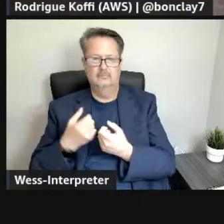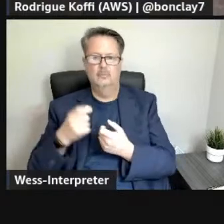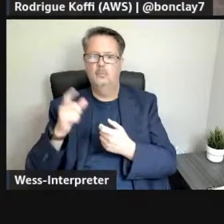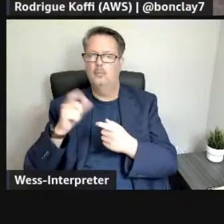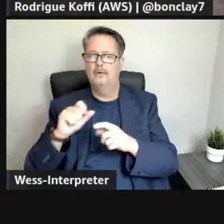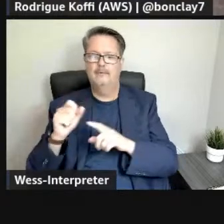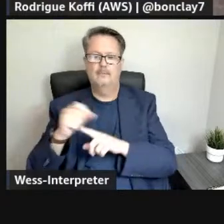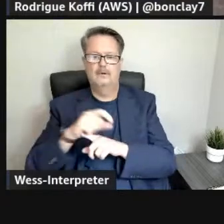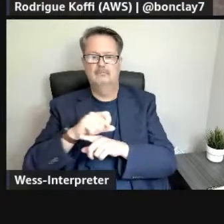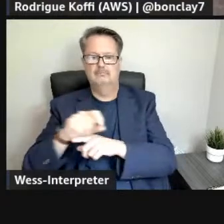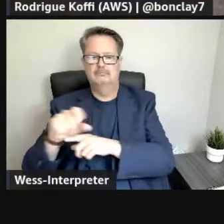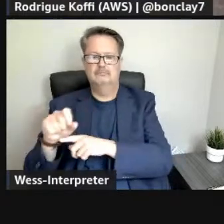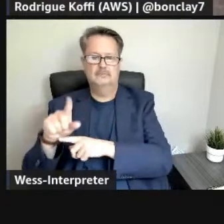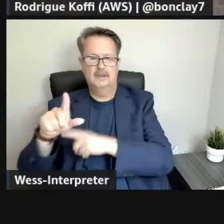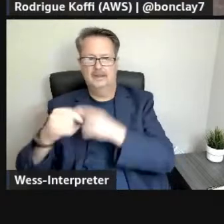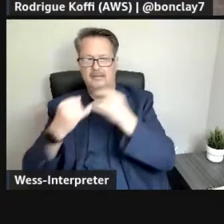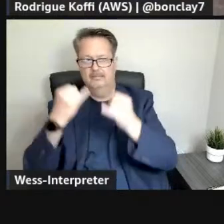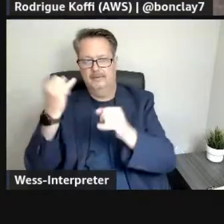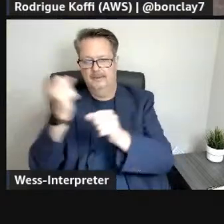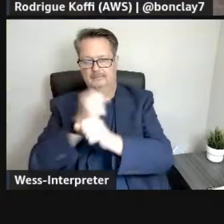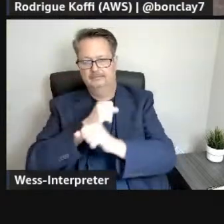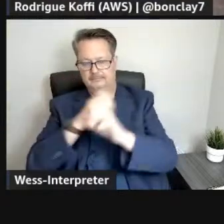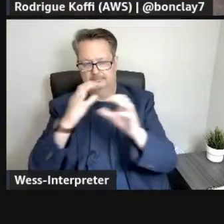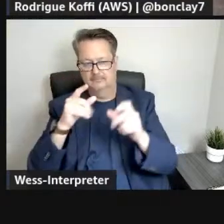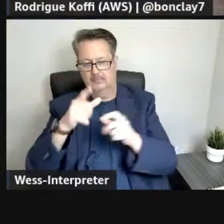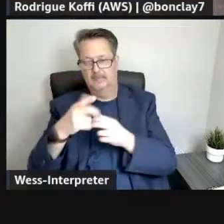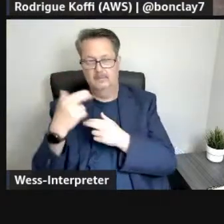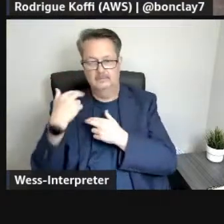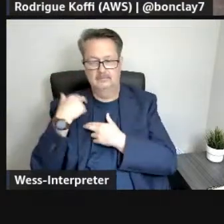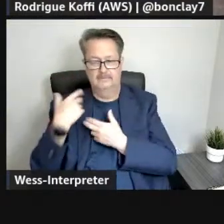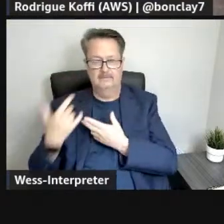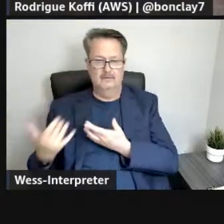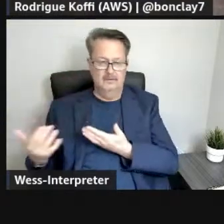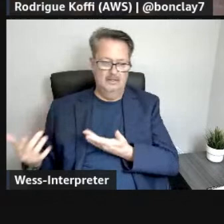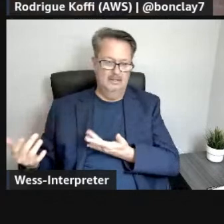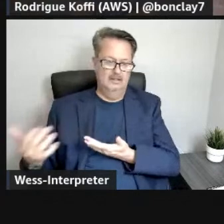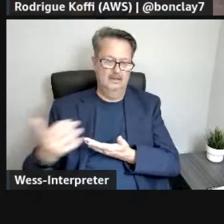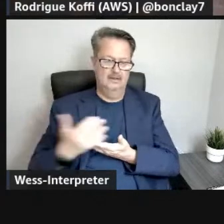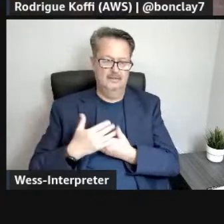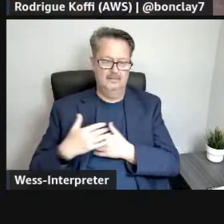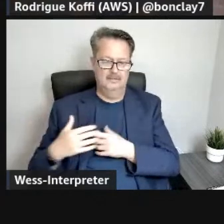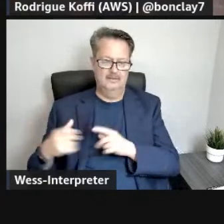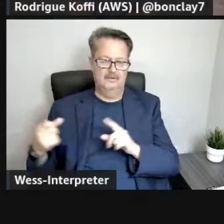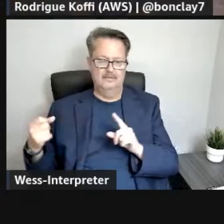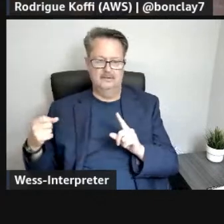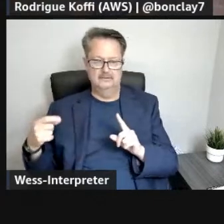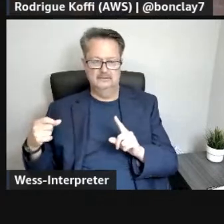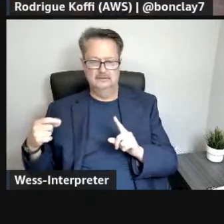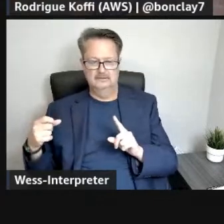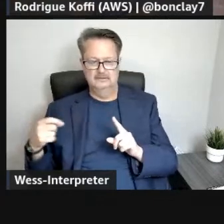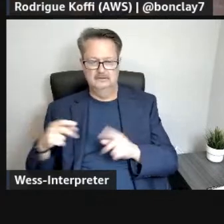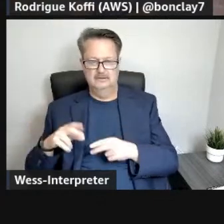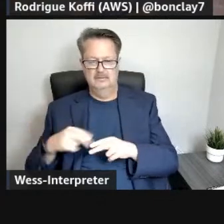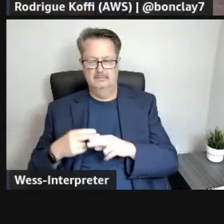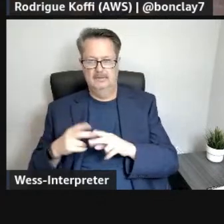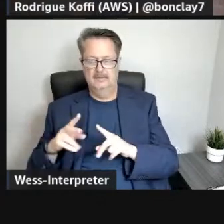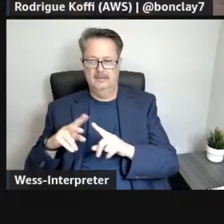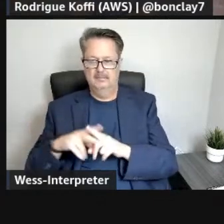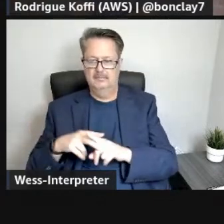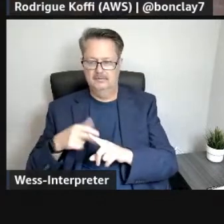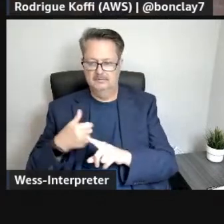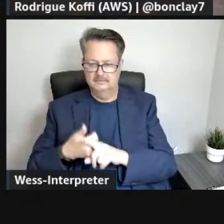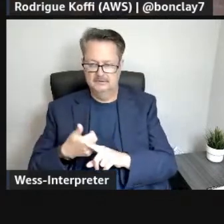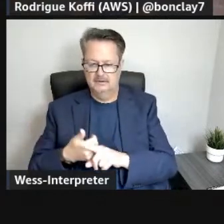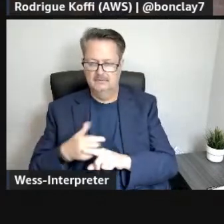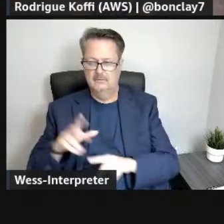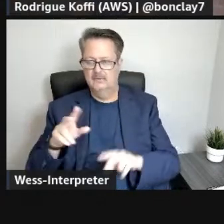that you can imagine. Here, the responsibility of collecting the signals about the application itself, or monitoring,